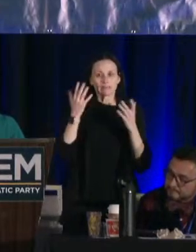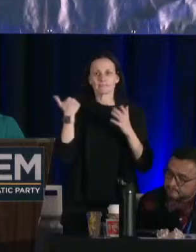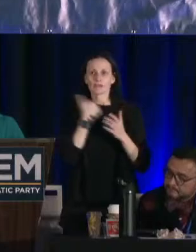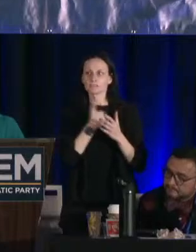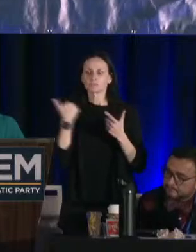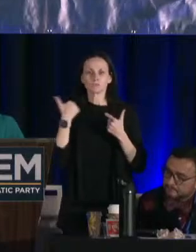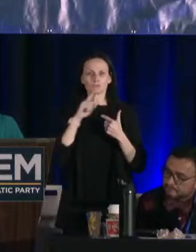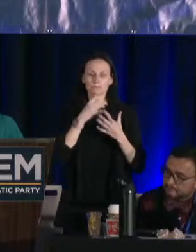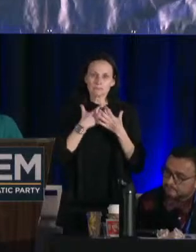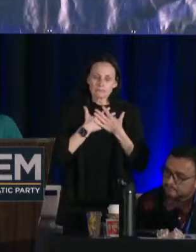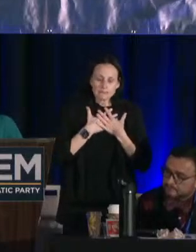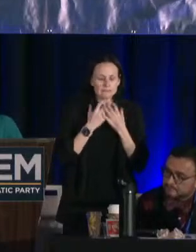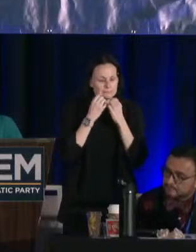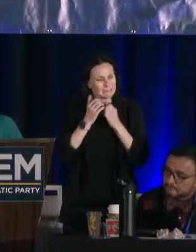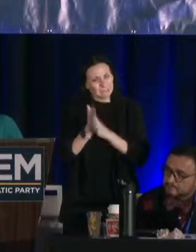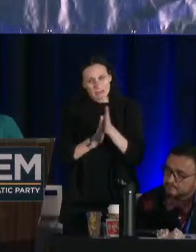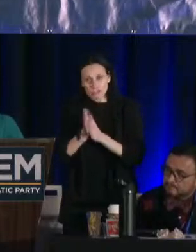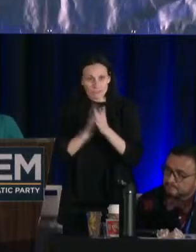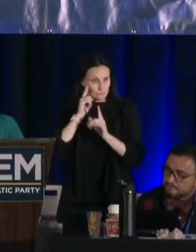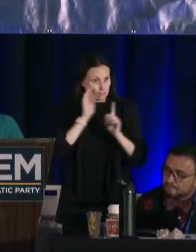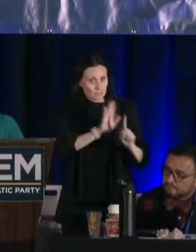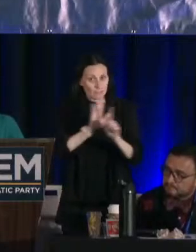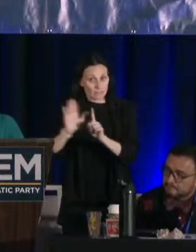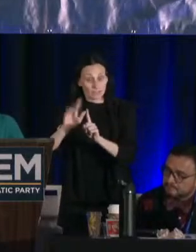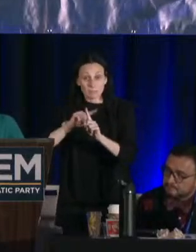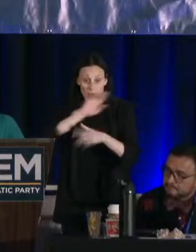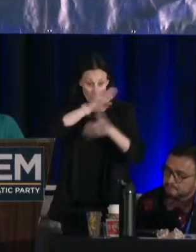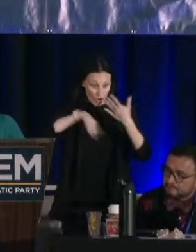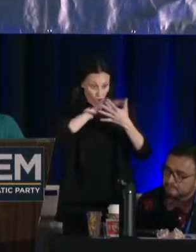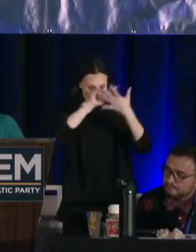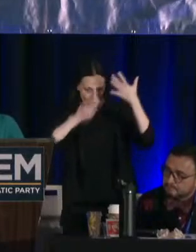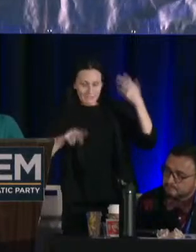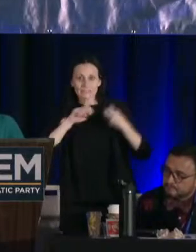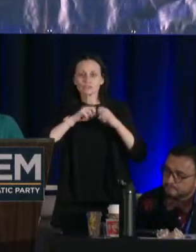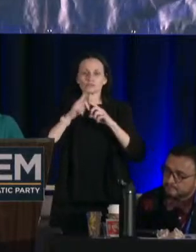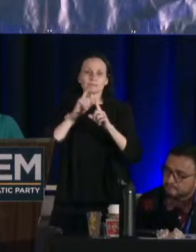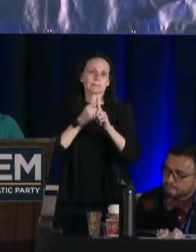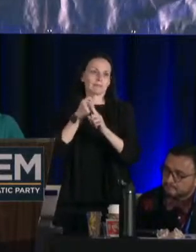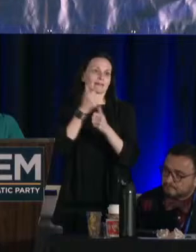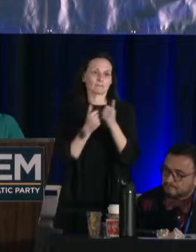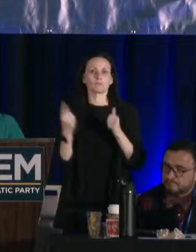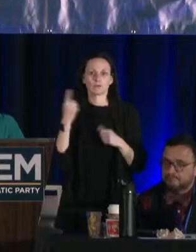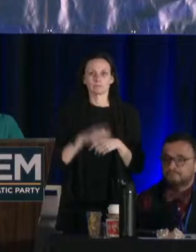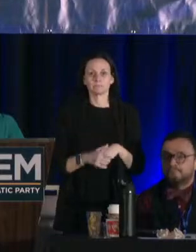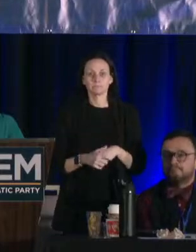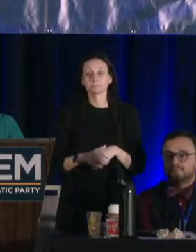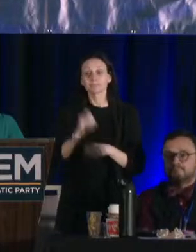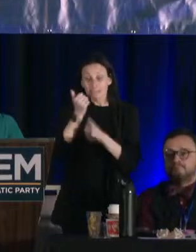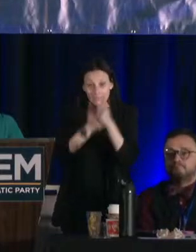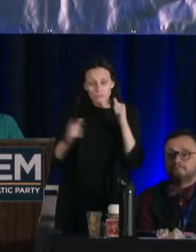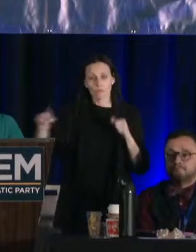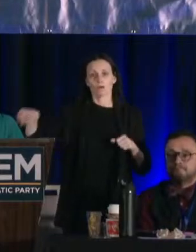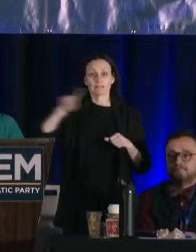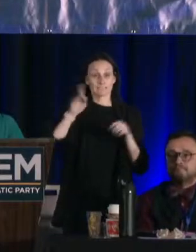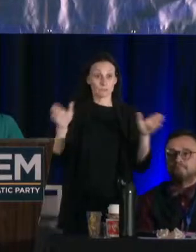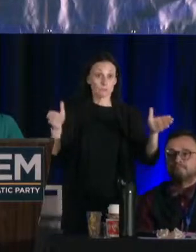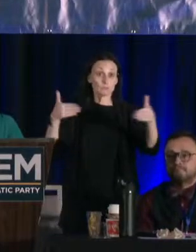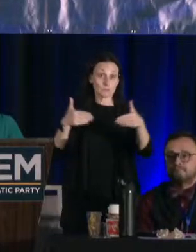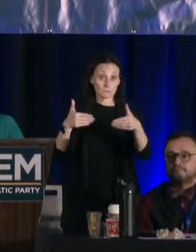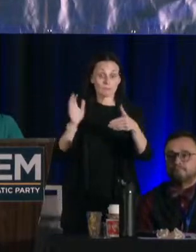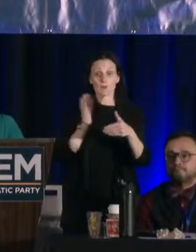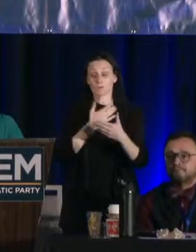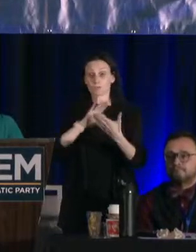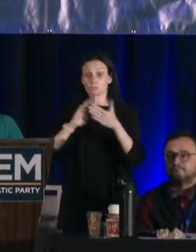that are near and dear and passionate to each of us, but these are all issues that impact everyone. Everyone in this room, in